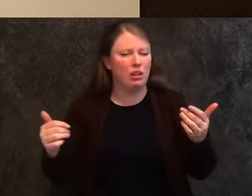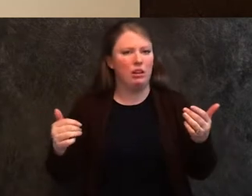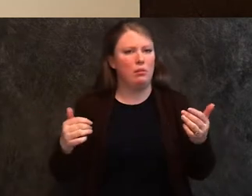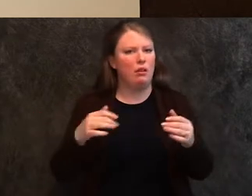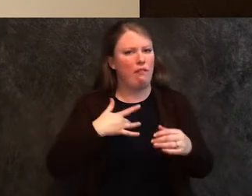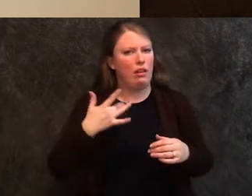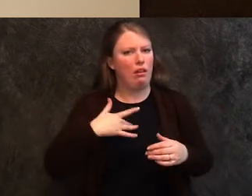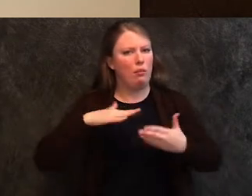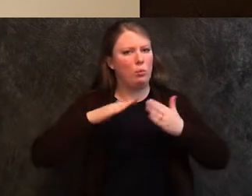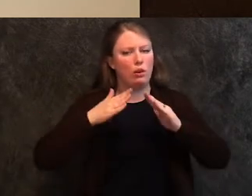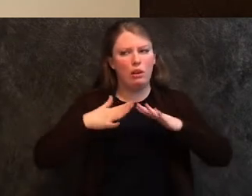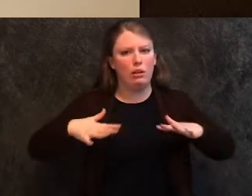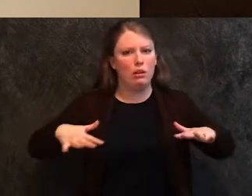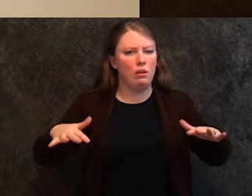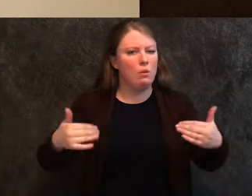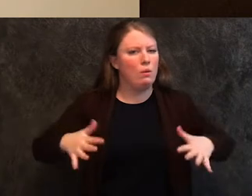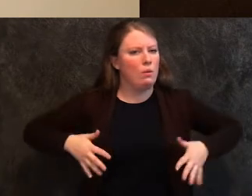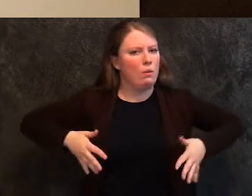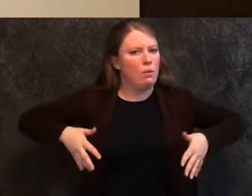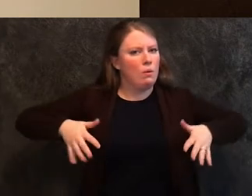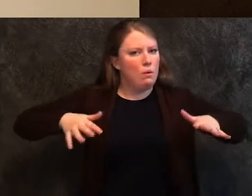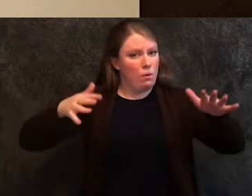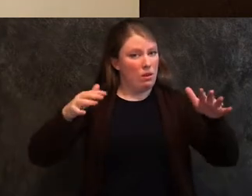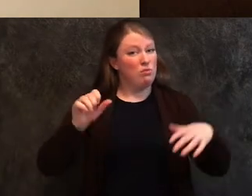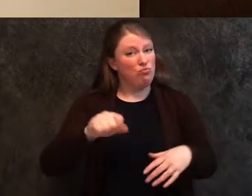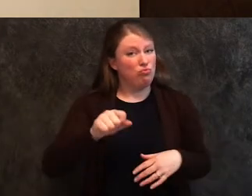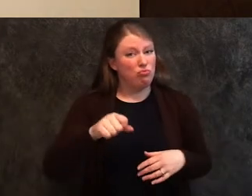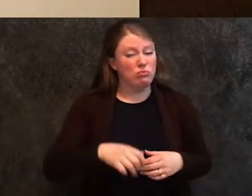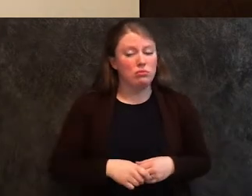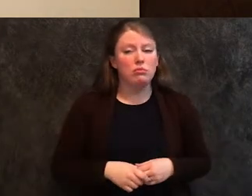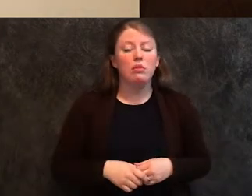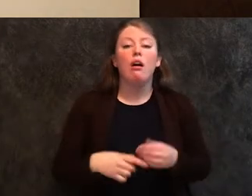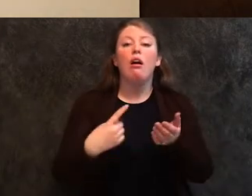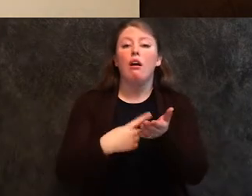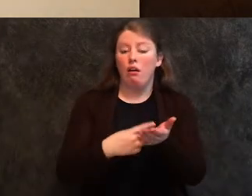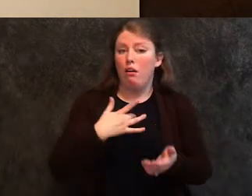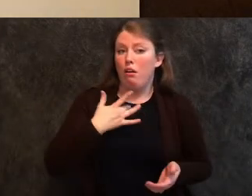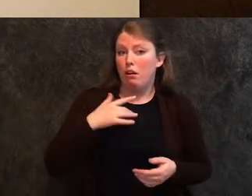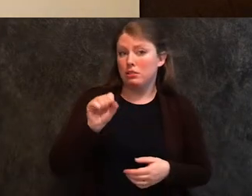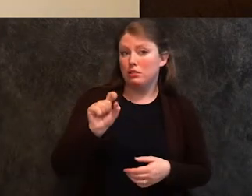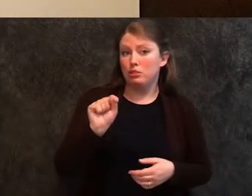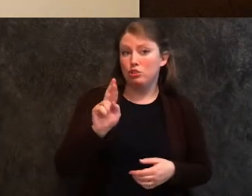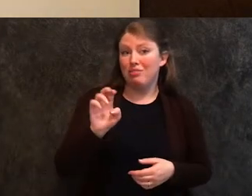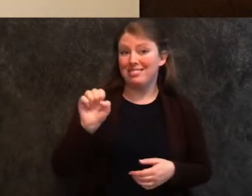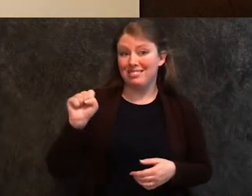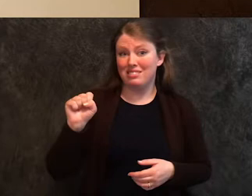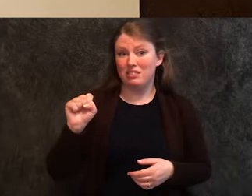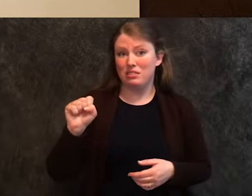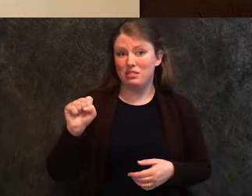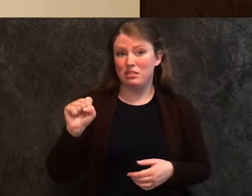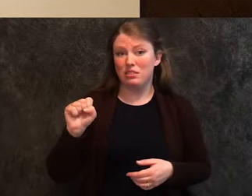the anxiety that's around us as a community right now. Sometimes I think stress has a big F